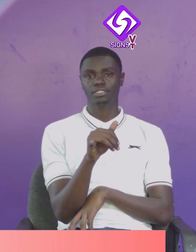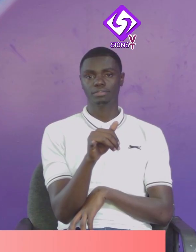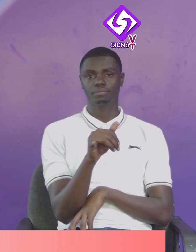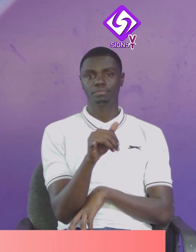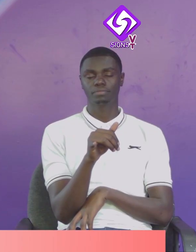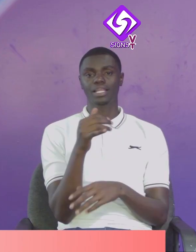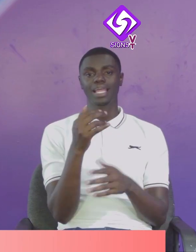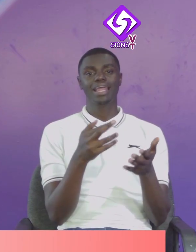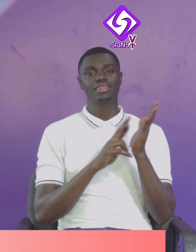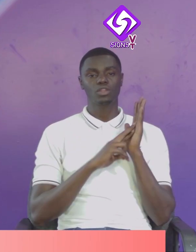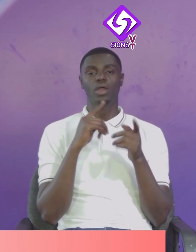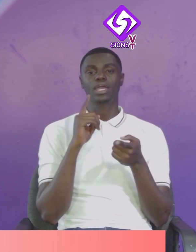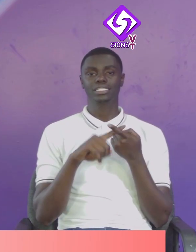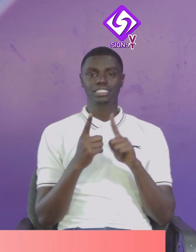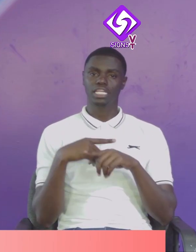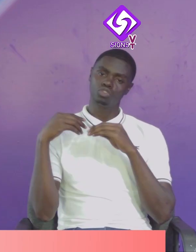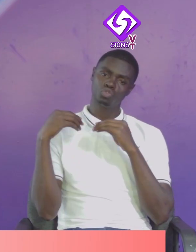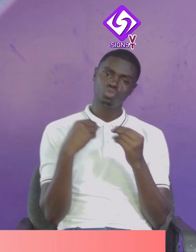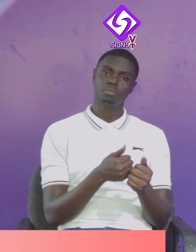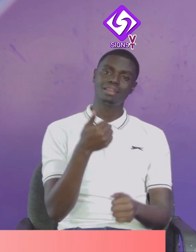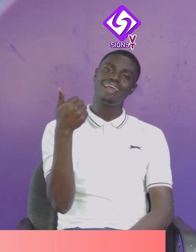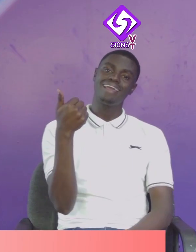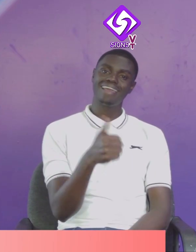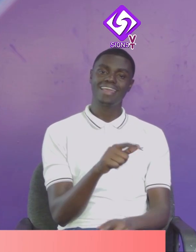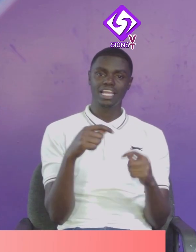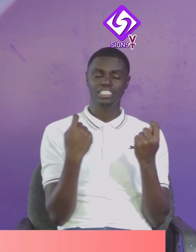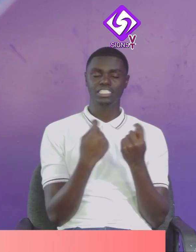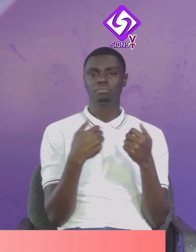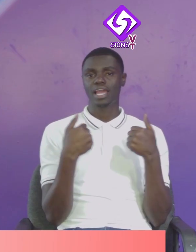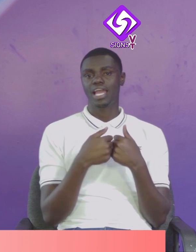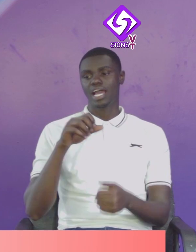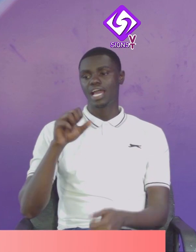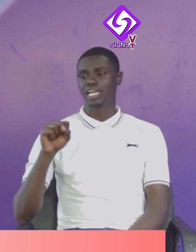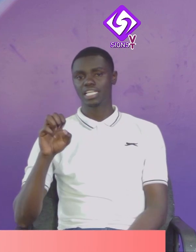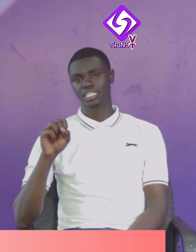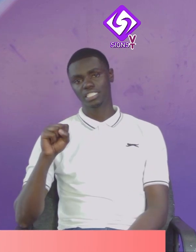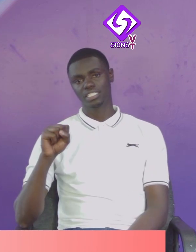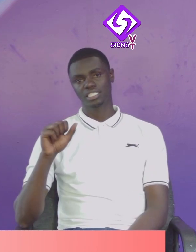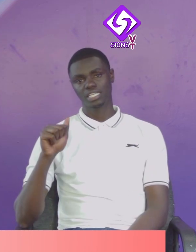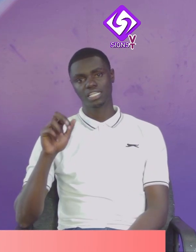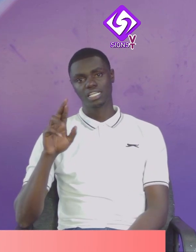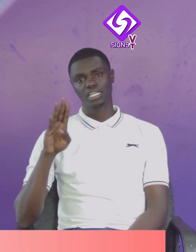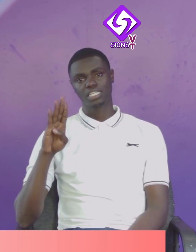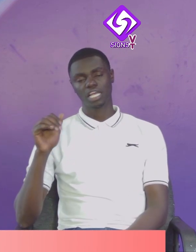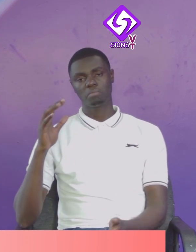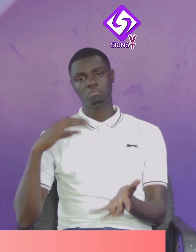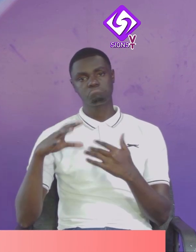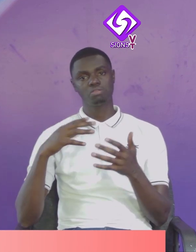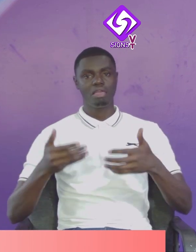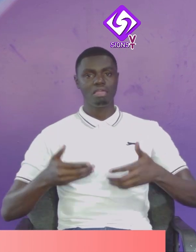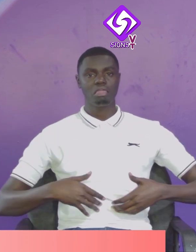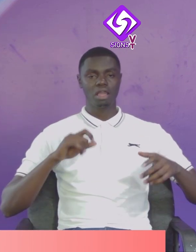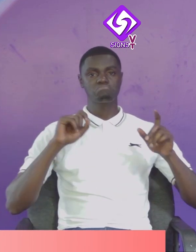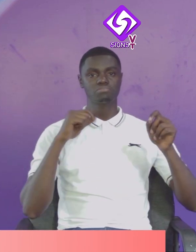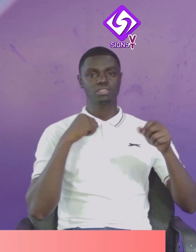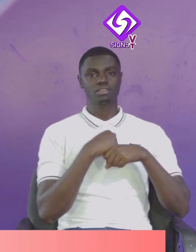the required standards to beat any team, any opponent. Right. Against Serbia, we saw they mixed even youngsters, and they made sure that the